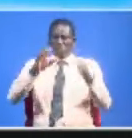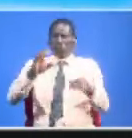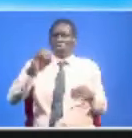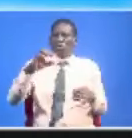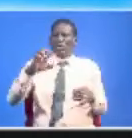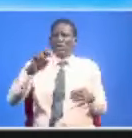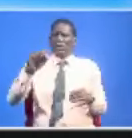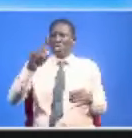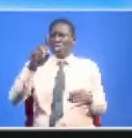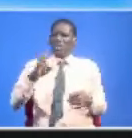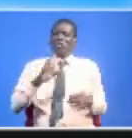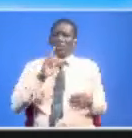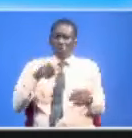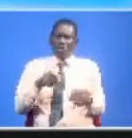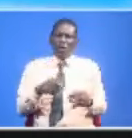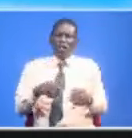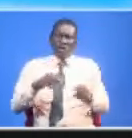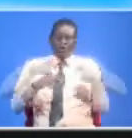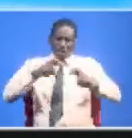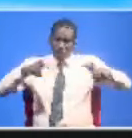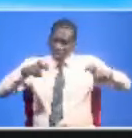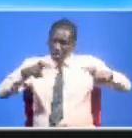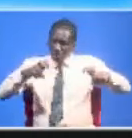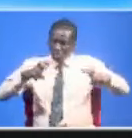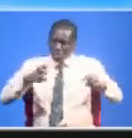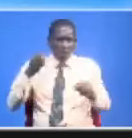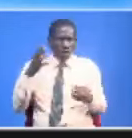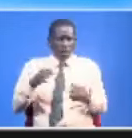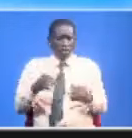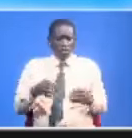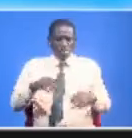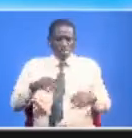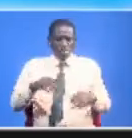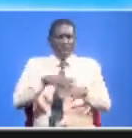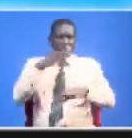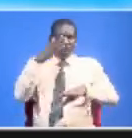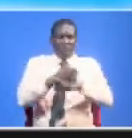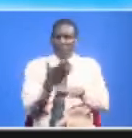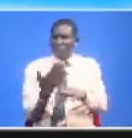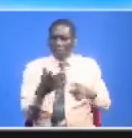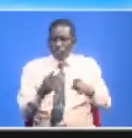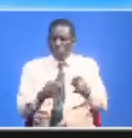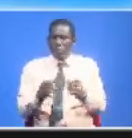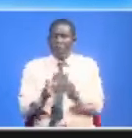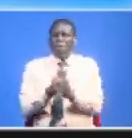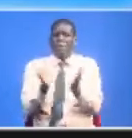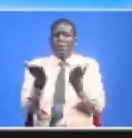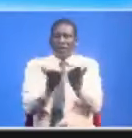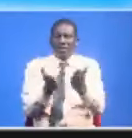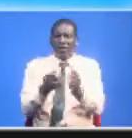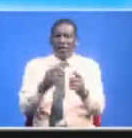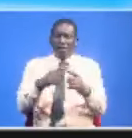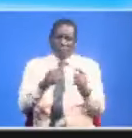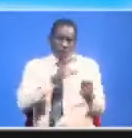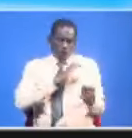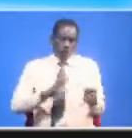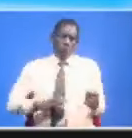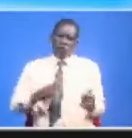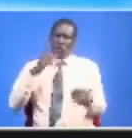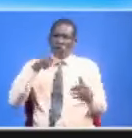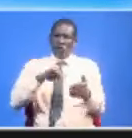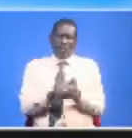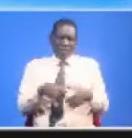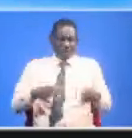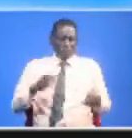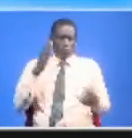investigations show rampant cases of fake papers within the public service, but the commission insists it is cracking down on the